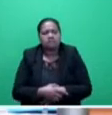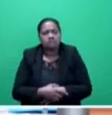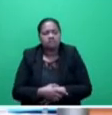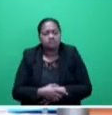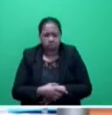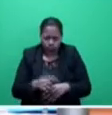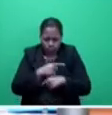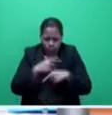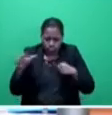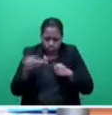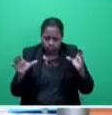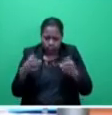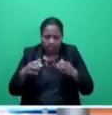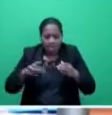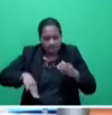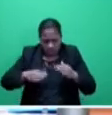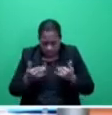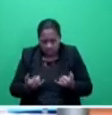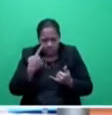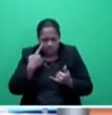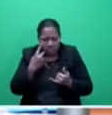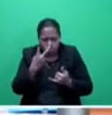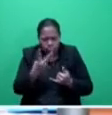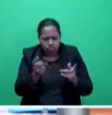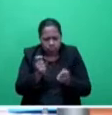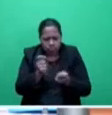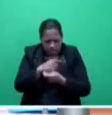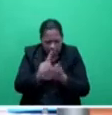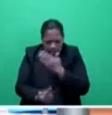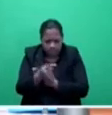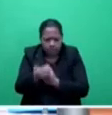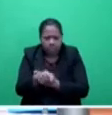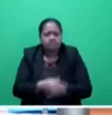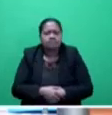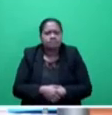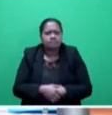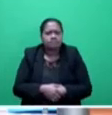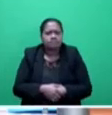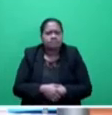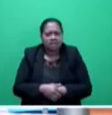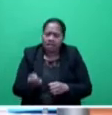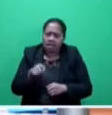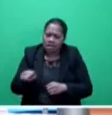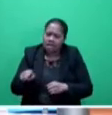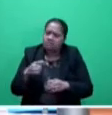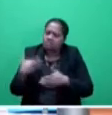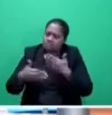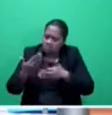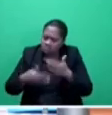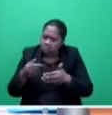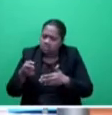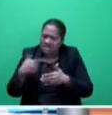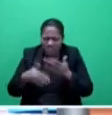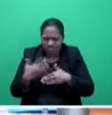should be with the members by now, as you can see, has 2 of those amendments to the substantive law, and the explanation there